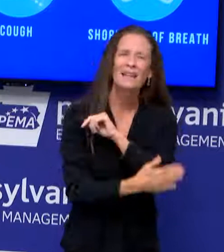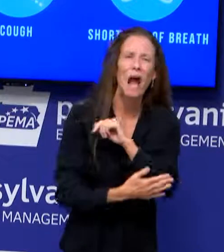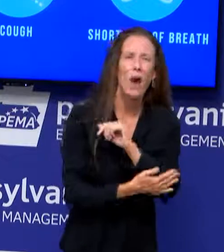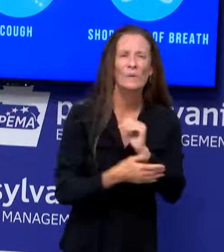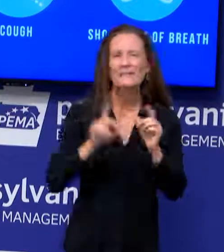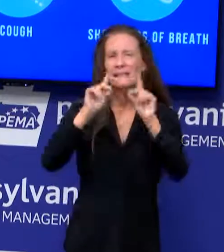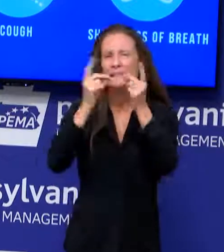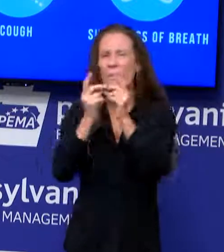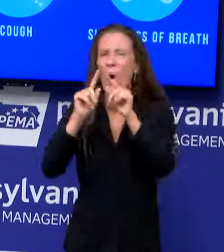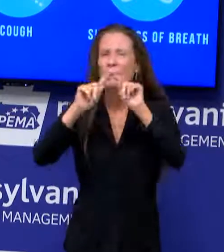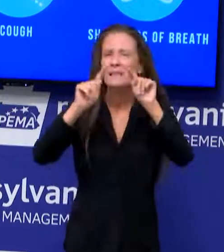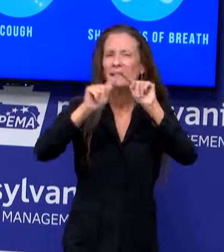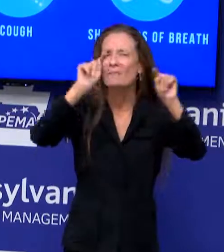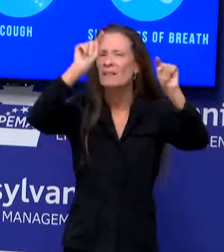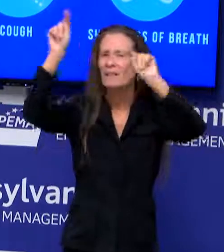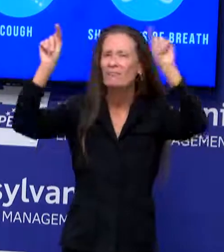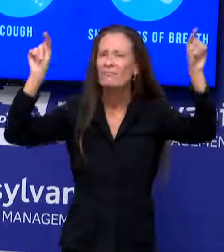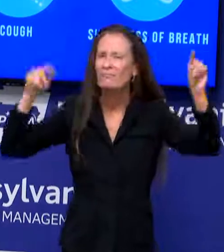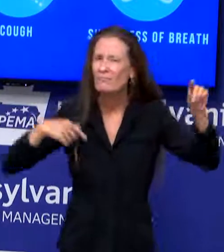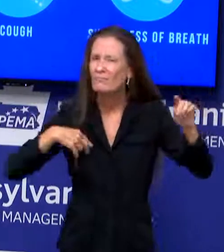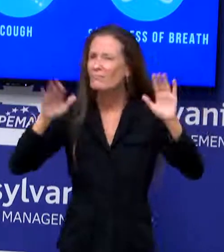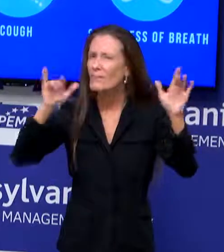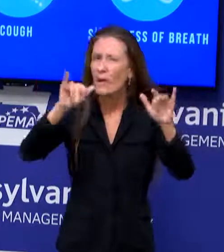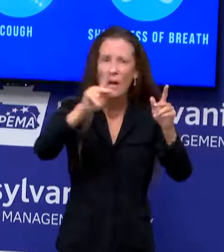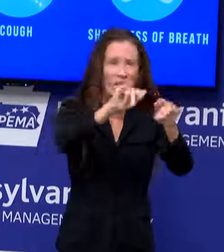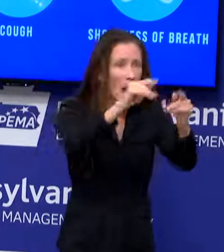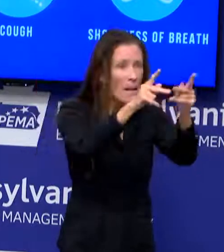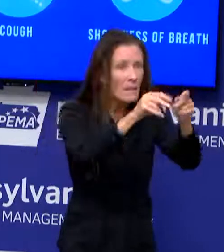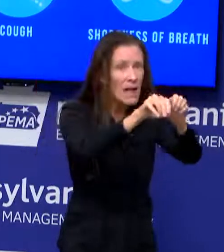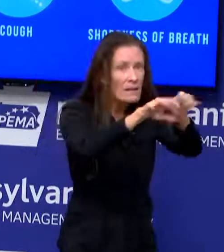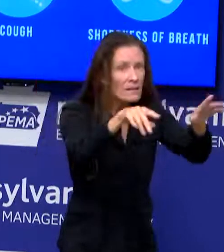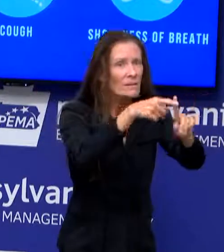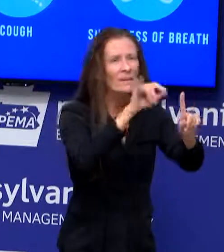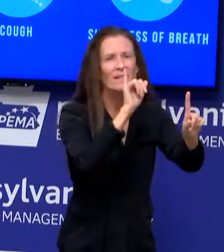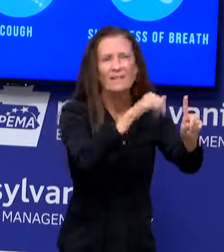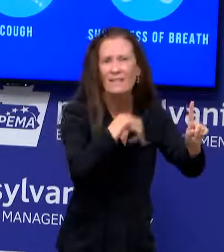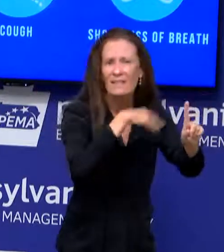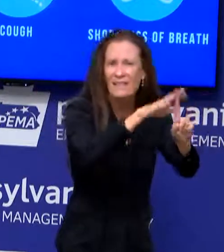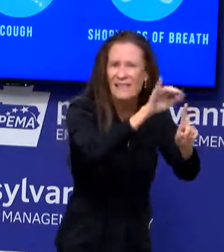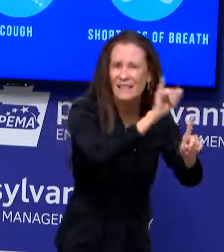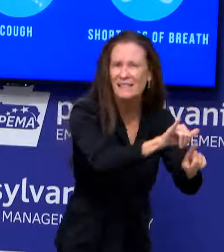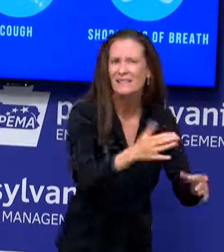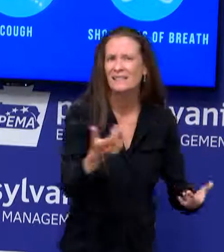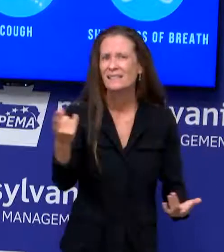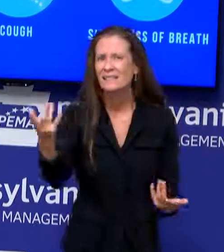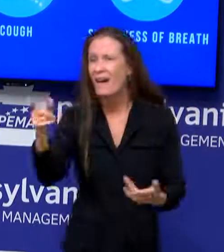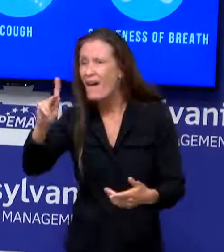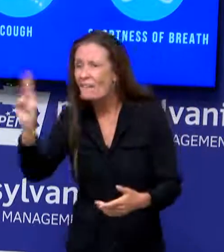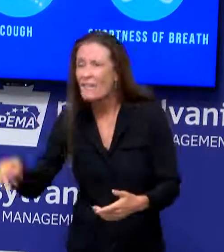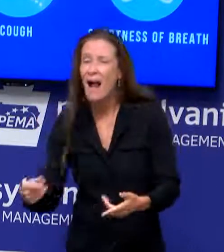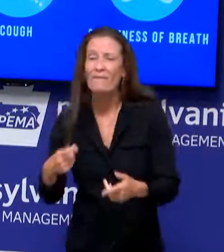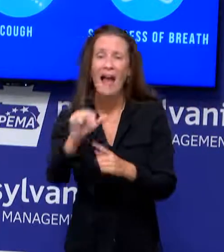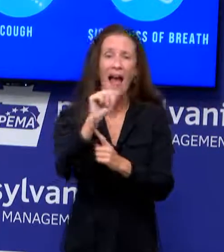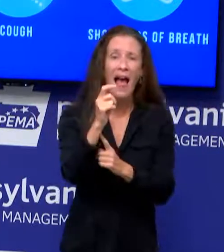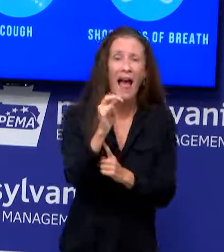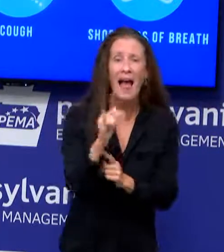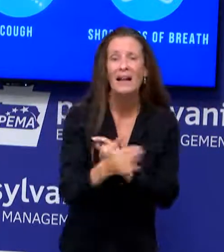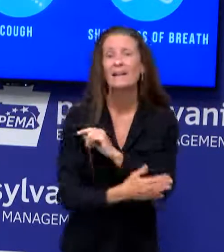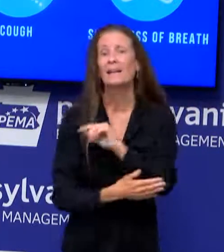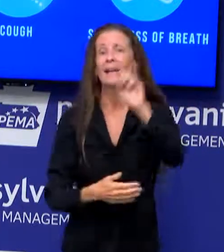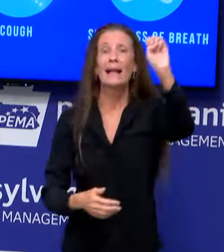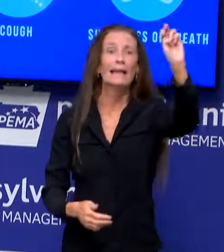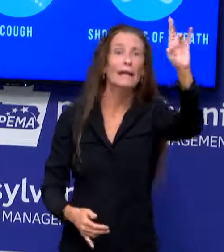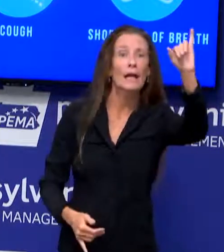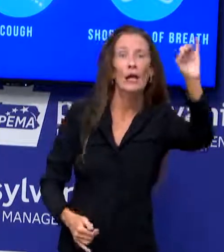locations they have leads. So Philadelphia, Allegheny County, Erie County, and we're all going to be working together. Yeah. How much is